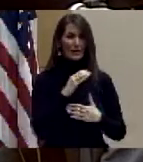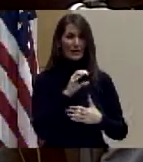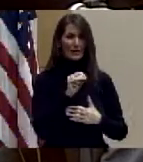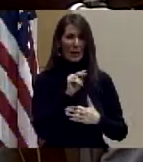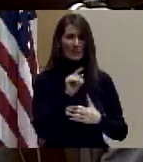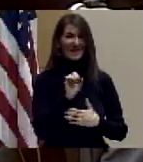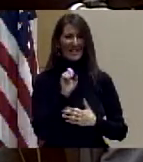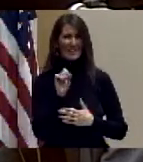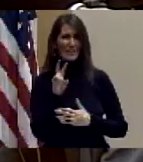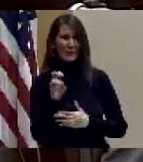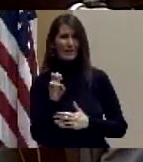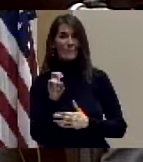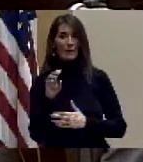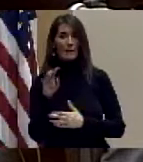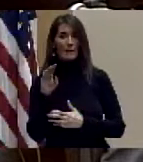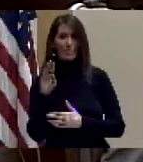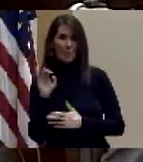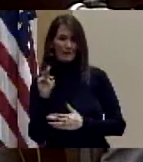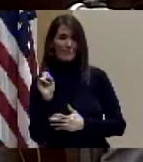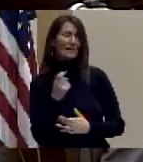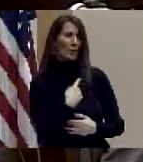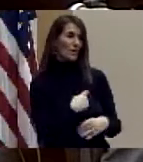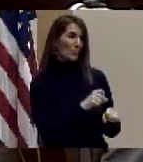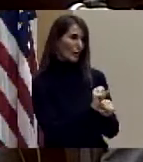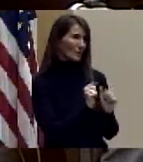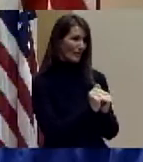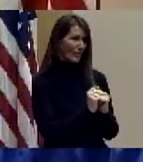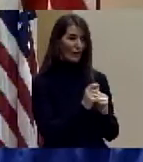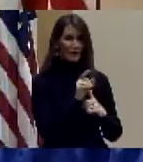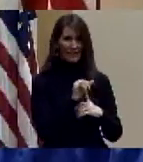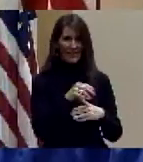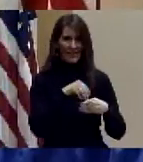the work we do together in the area of infrastructure.